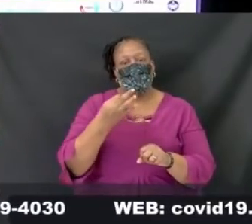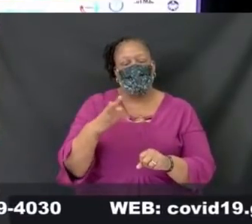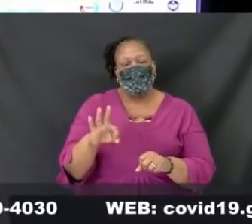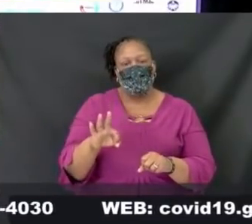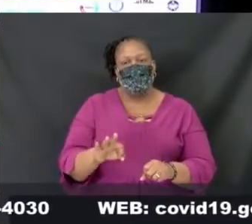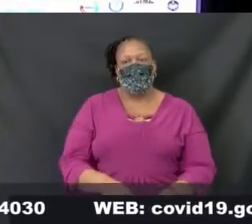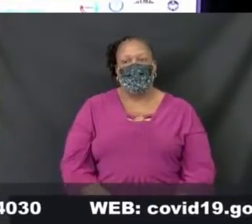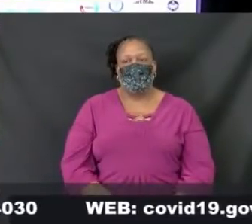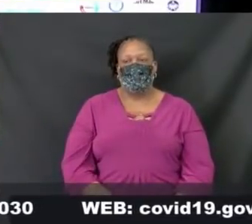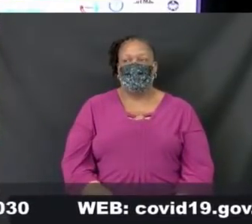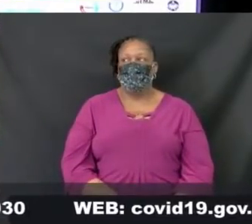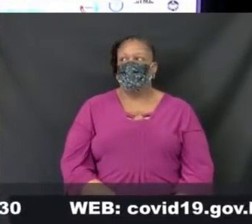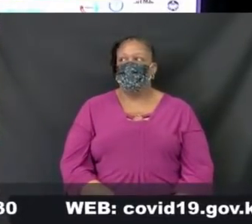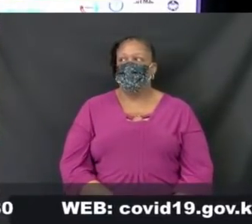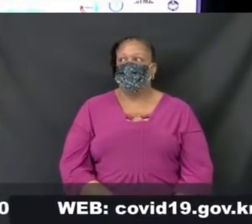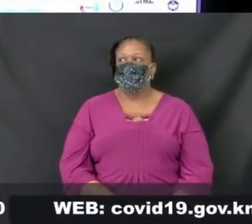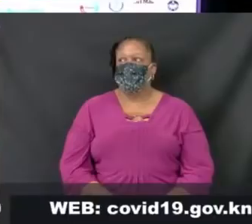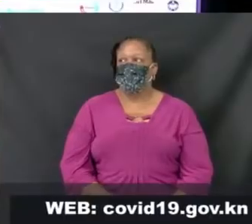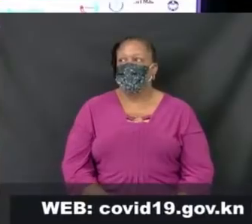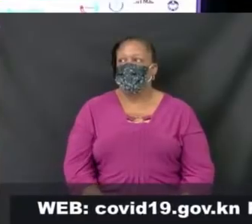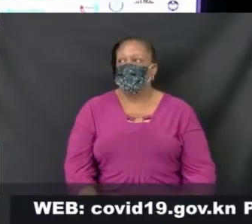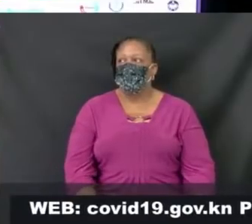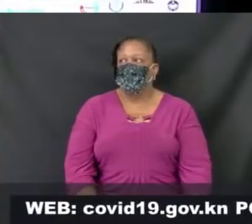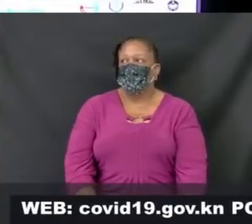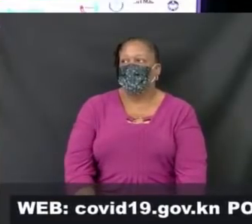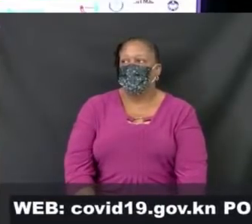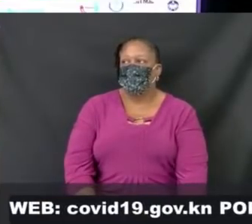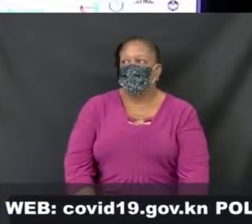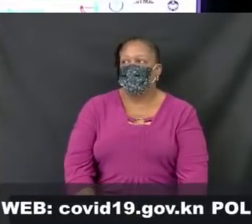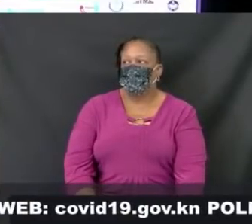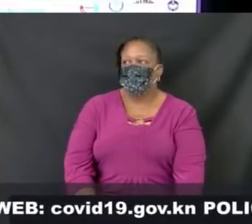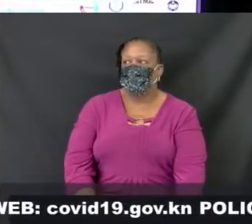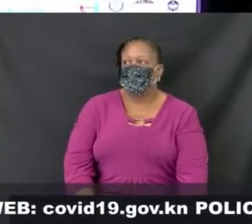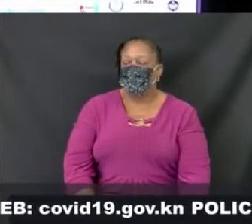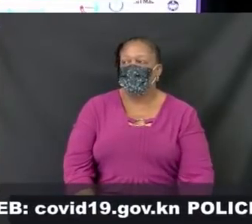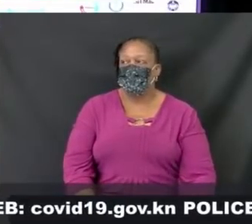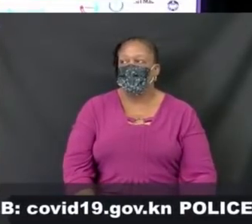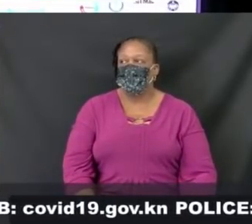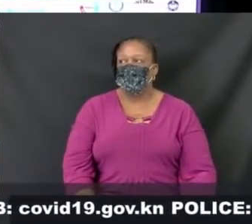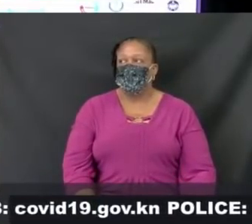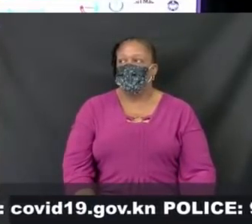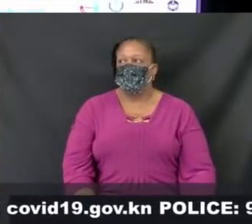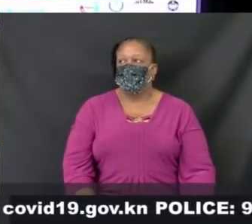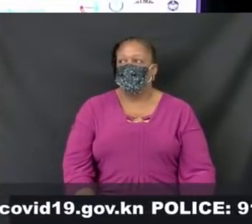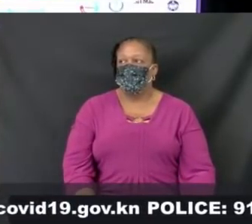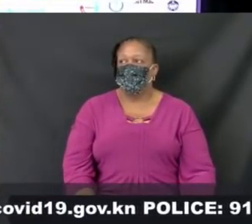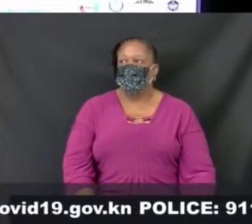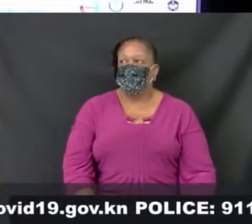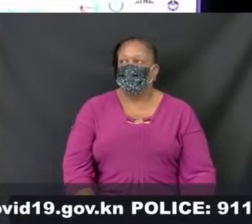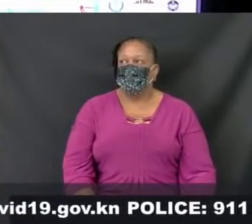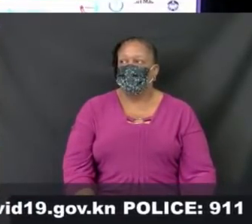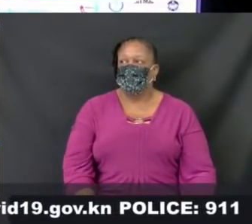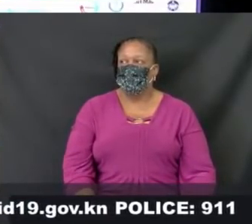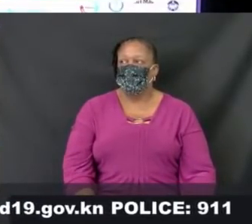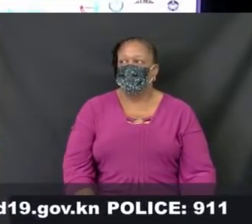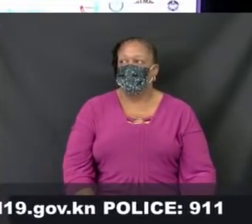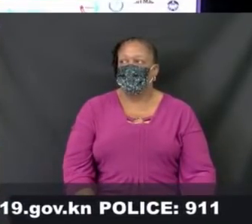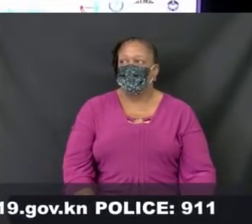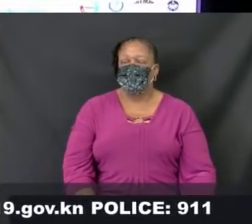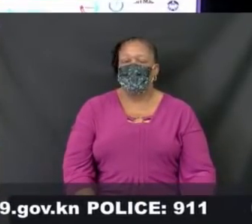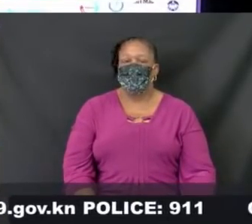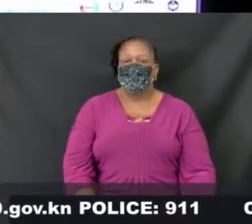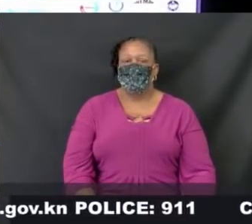It's not going to tell you that you're positive for coronavirus and it was supposed to be the flu.